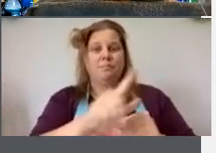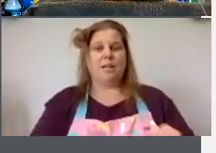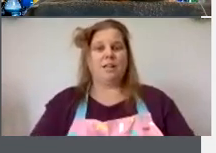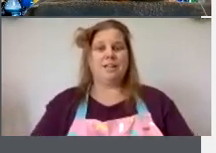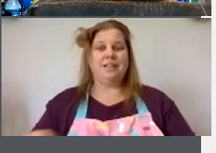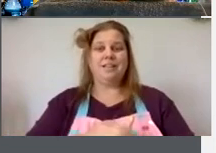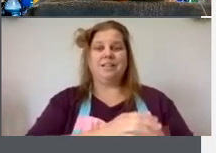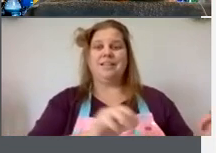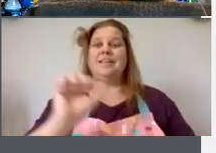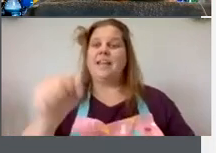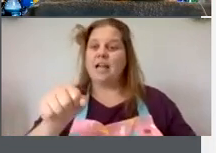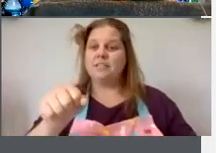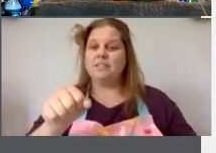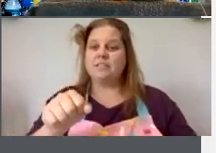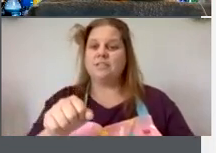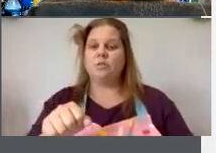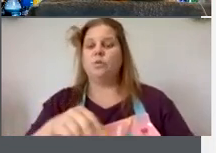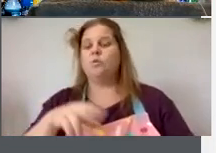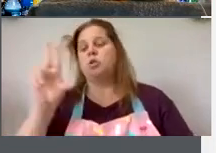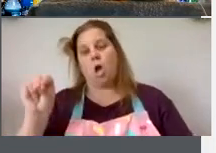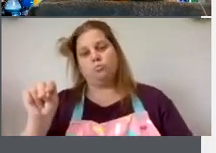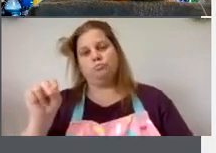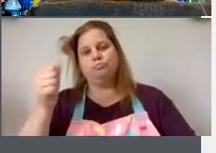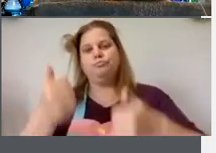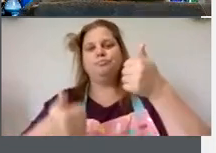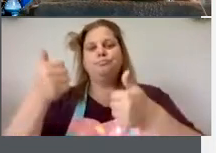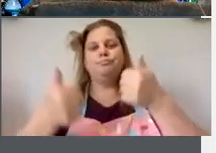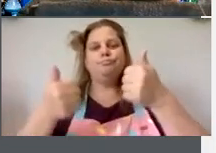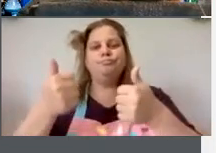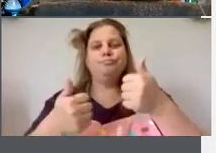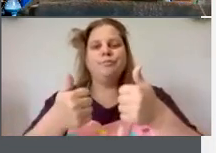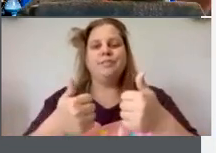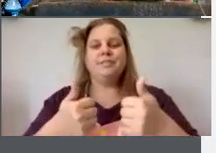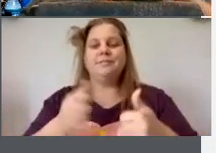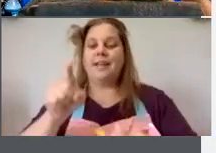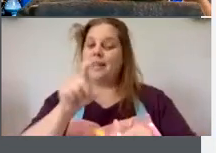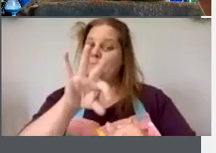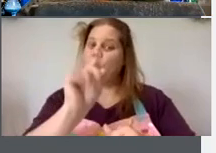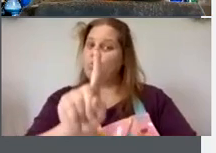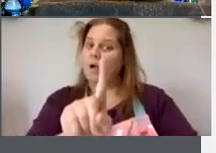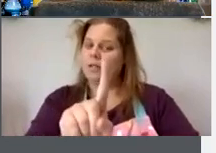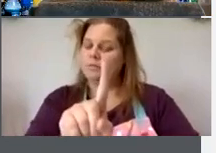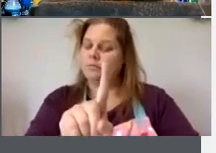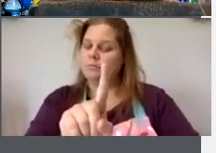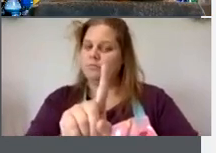Yes or no? You got to pick one.